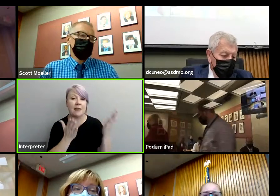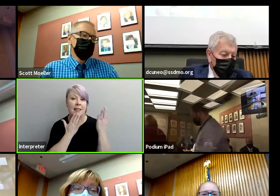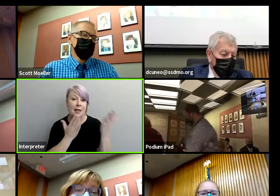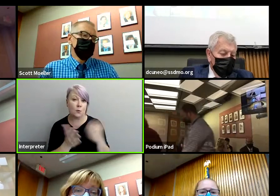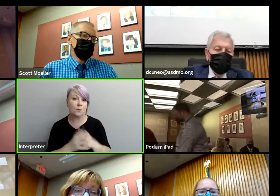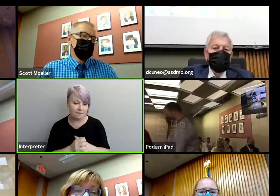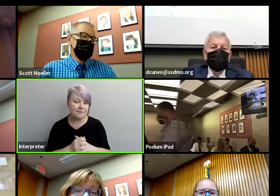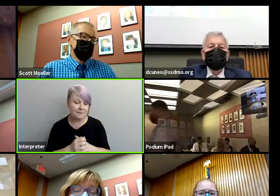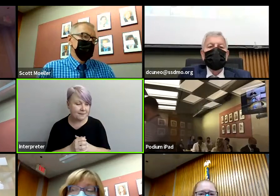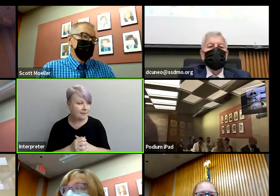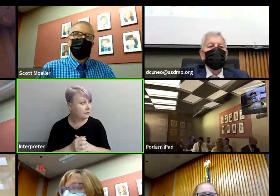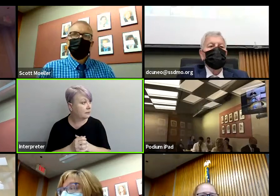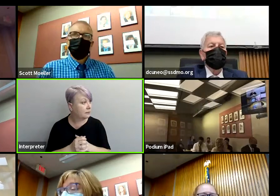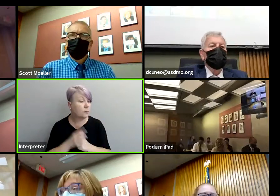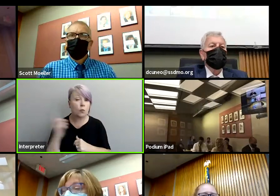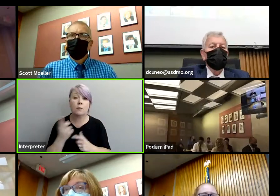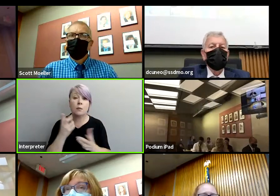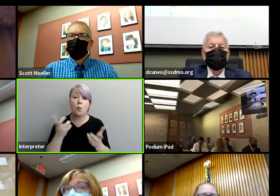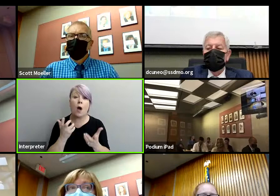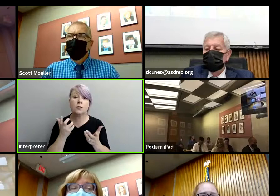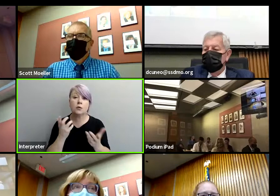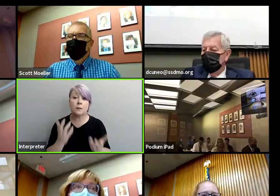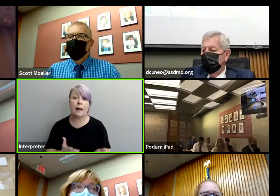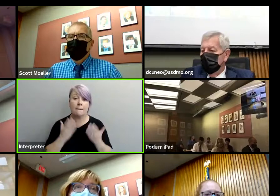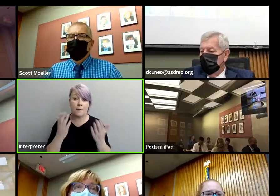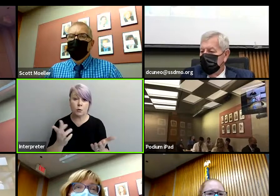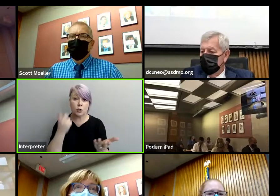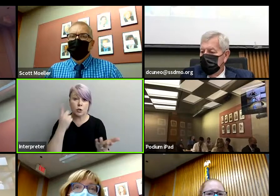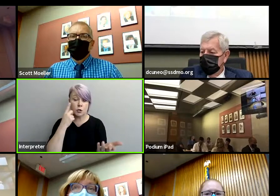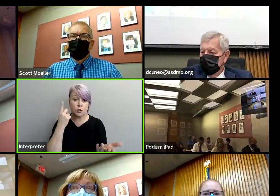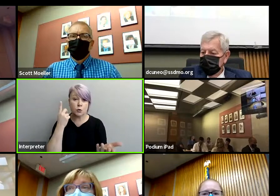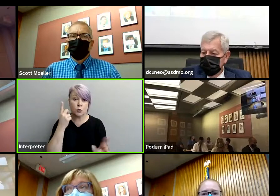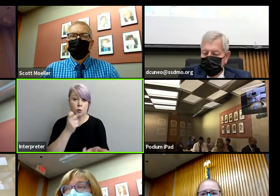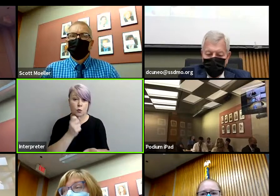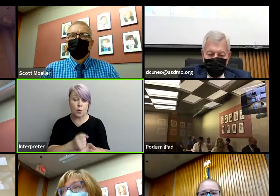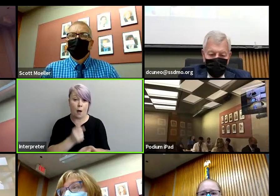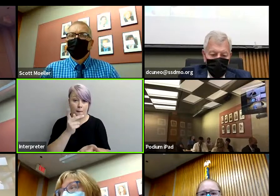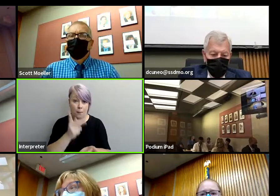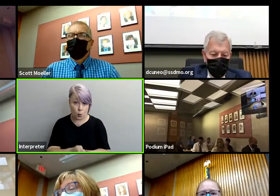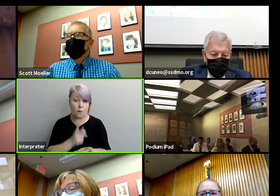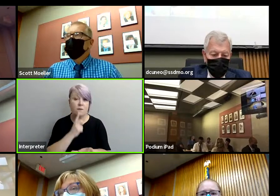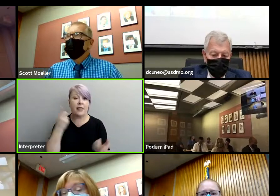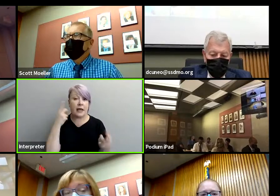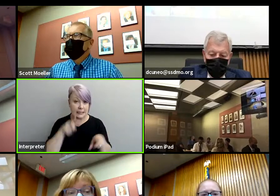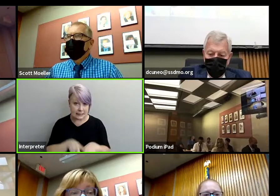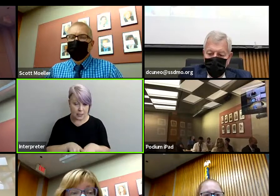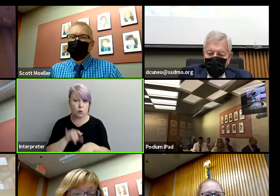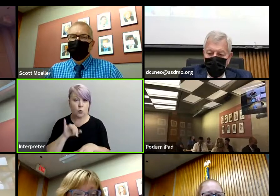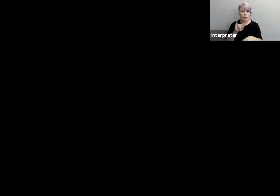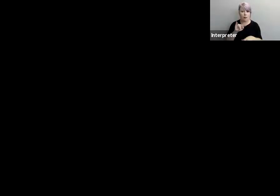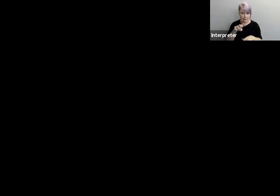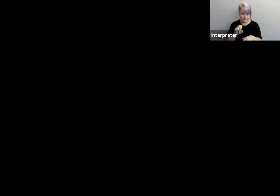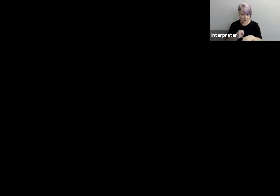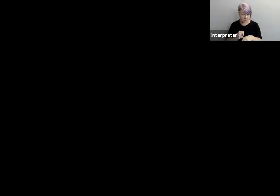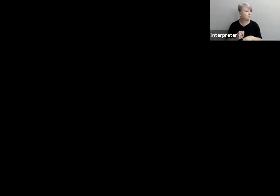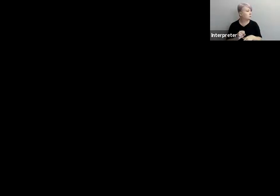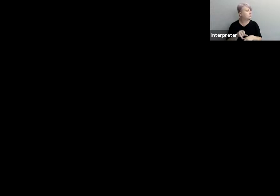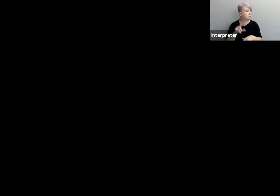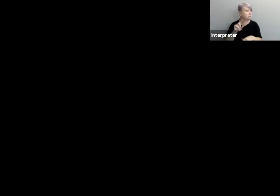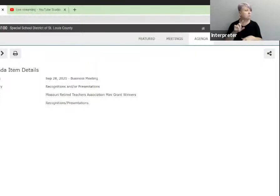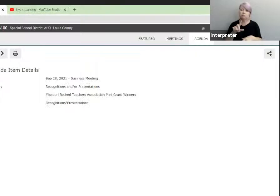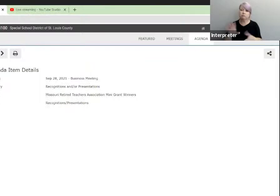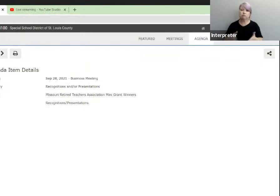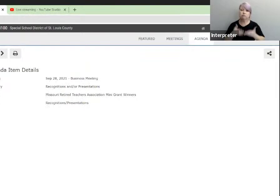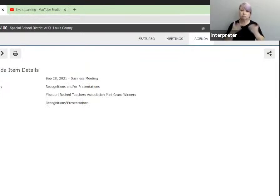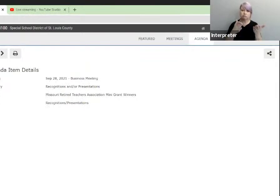Thank you very much. Would someone like to make a motion to approve the essential items? Second. All in